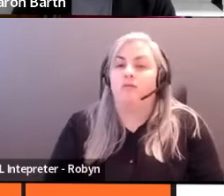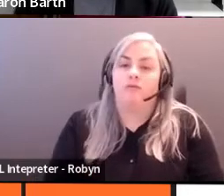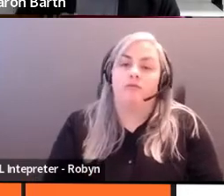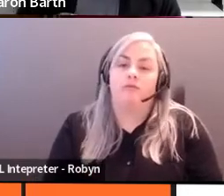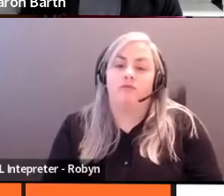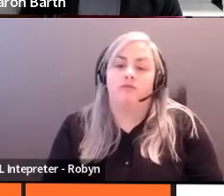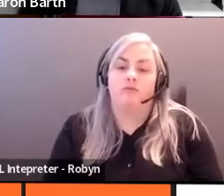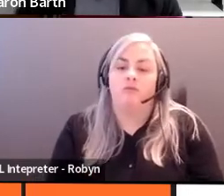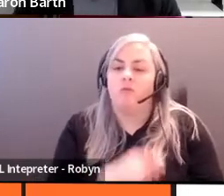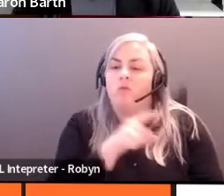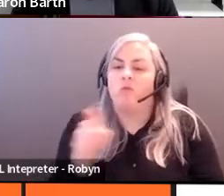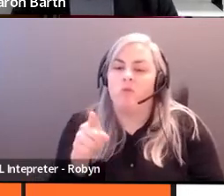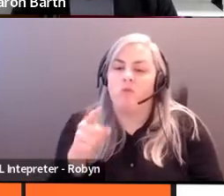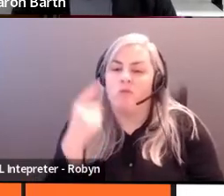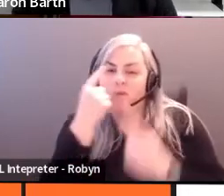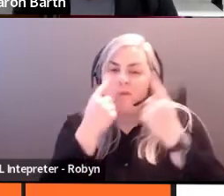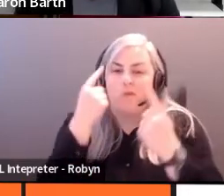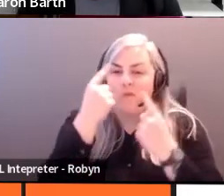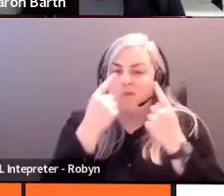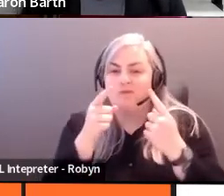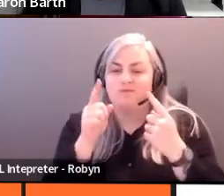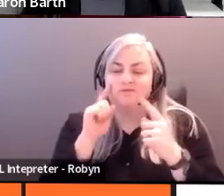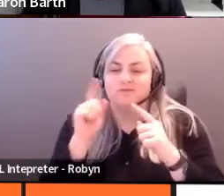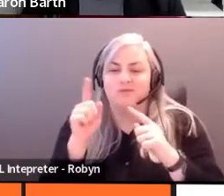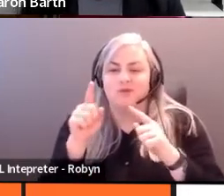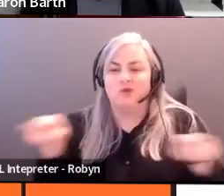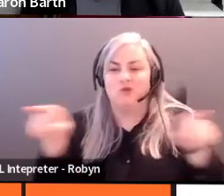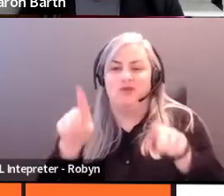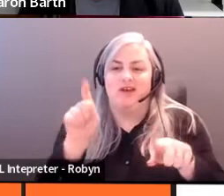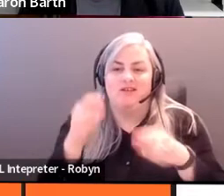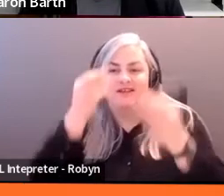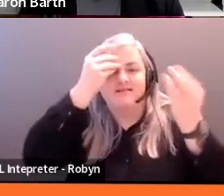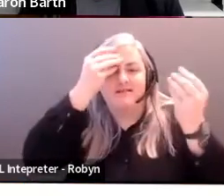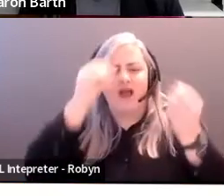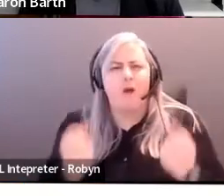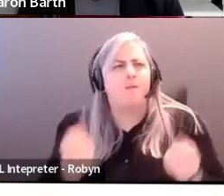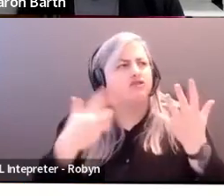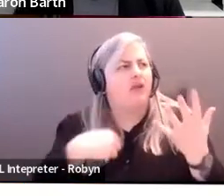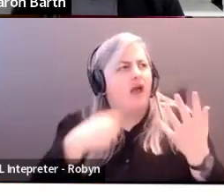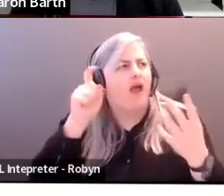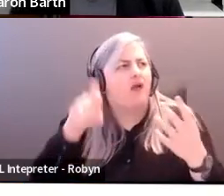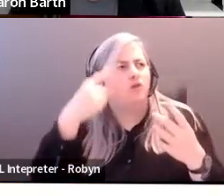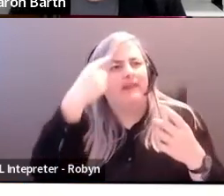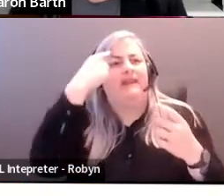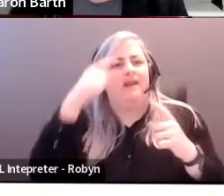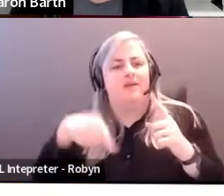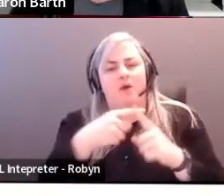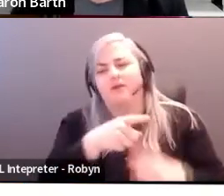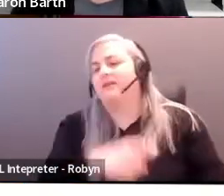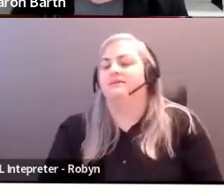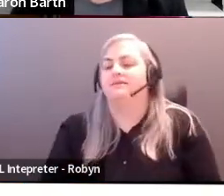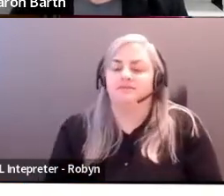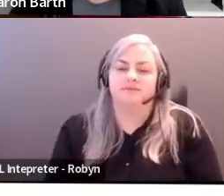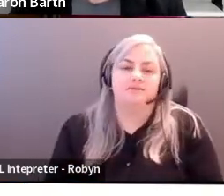Now, I'll leave it with you to wonder whether, to the extent to which you actually had to think about that. Okay,